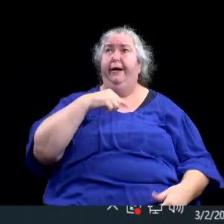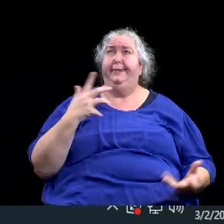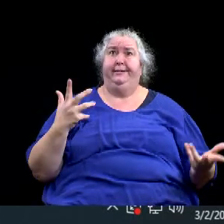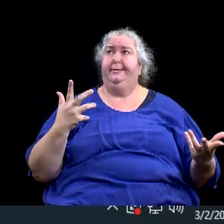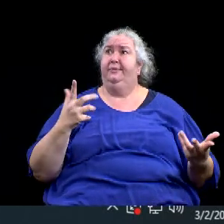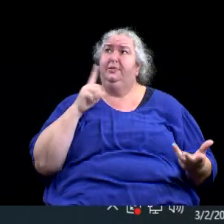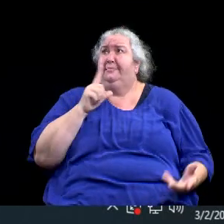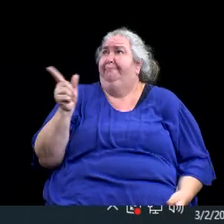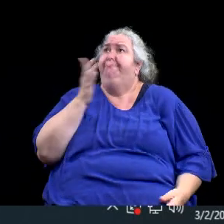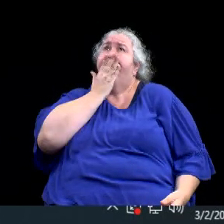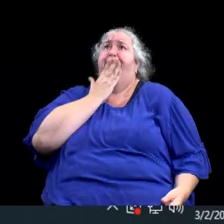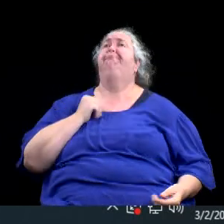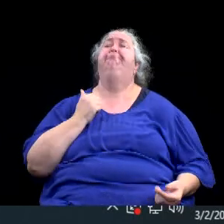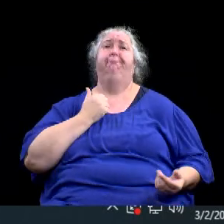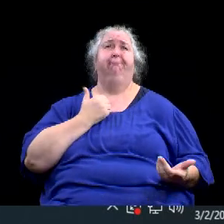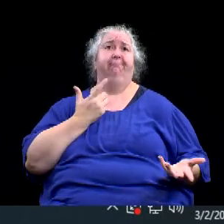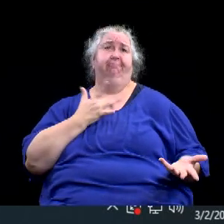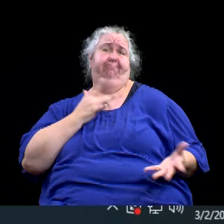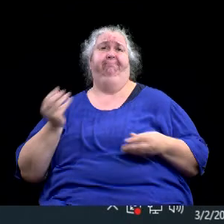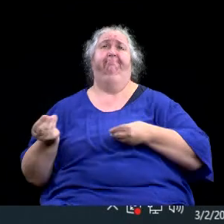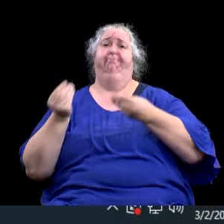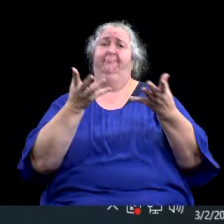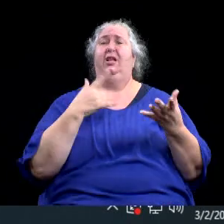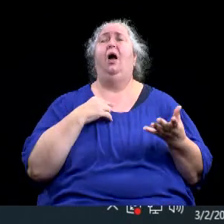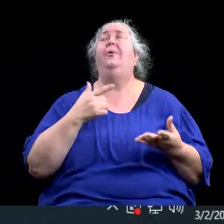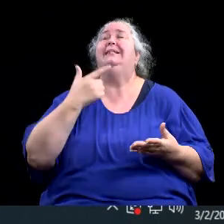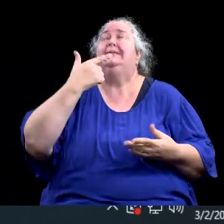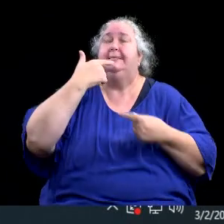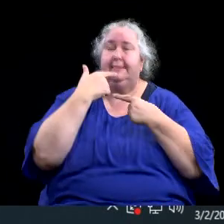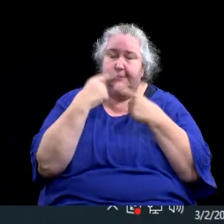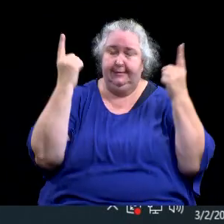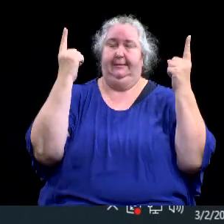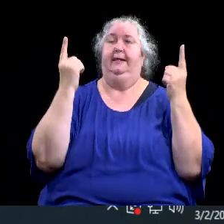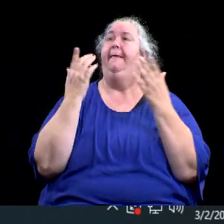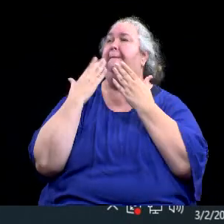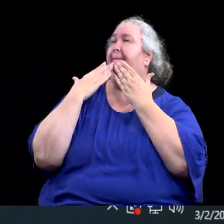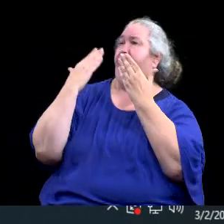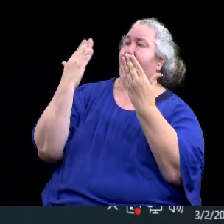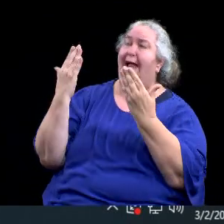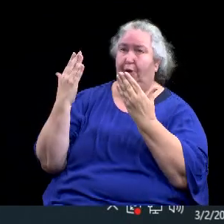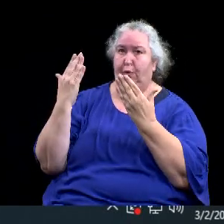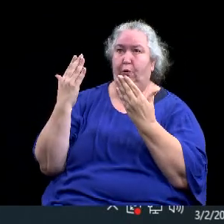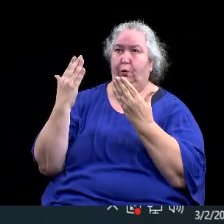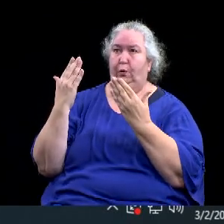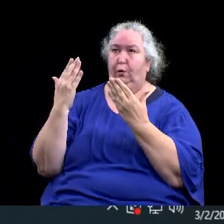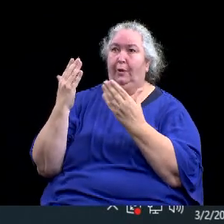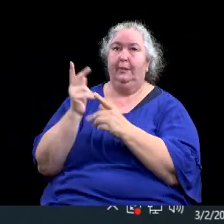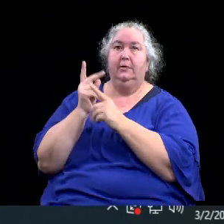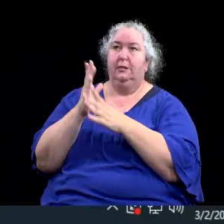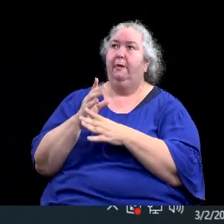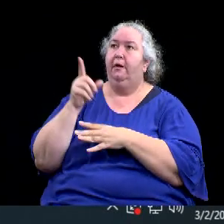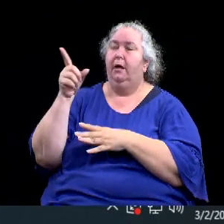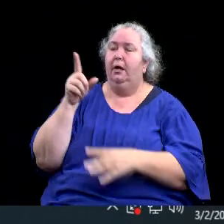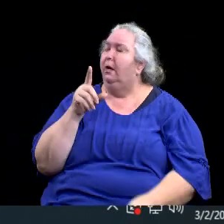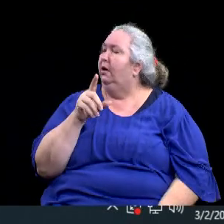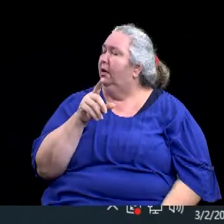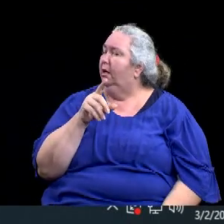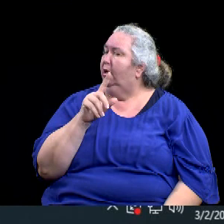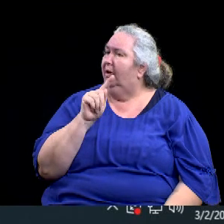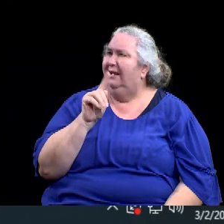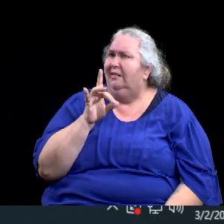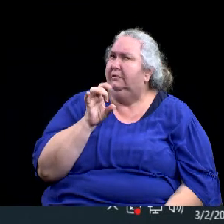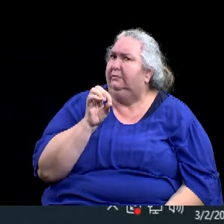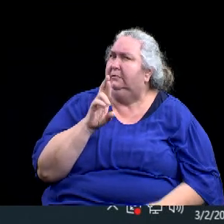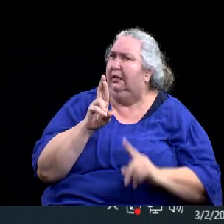on record in thanking County Supervisor Saquana Taylor, Alderwoman Chantia Lewis in Milwaukee,